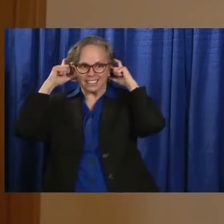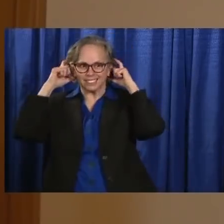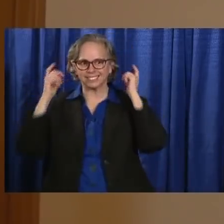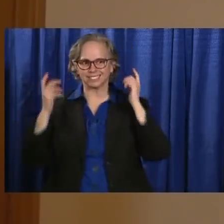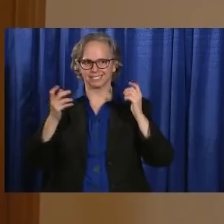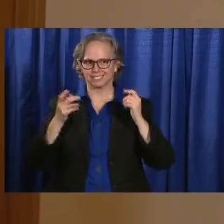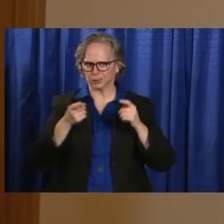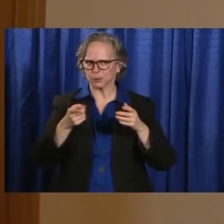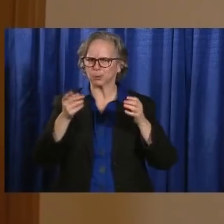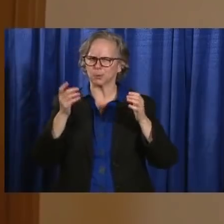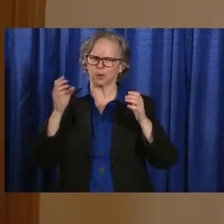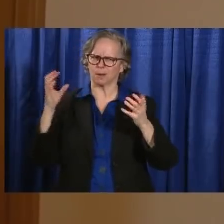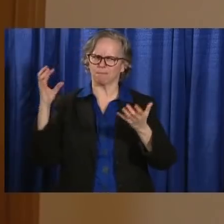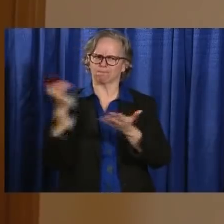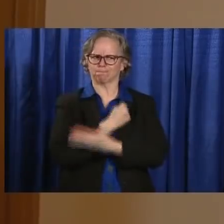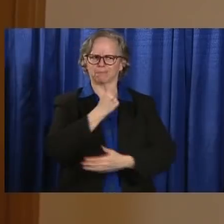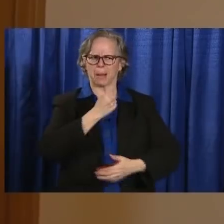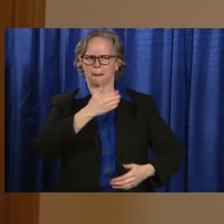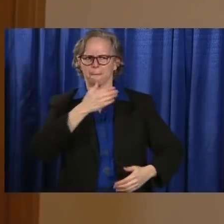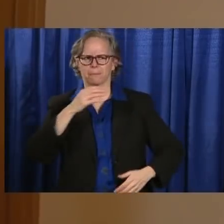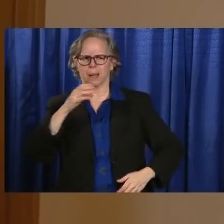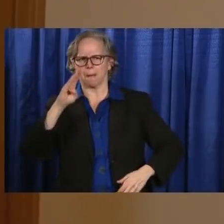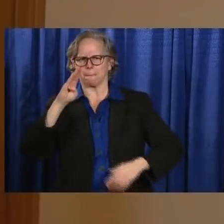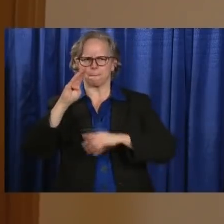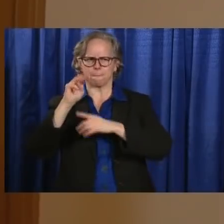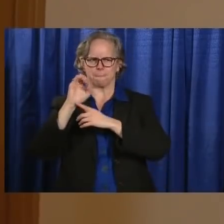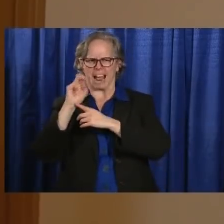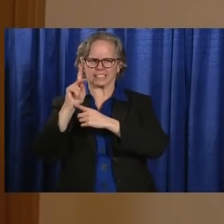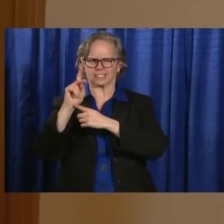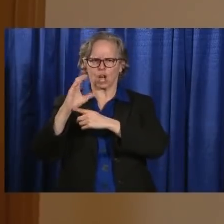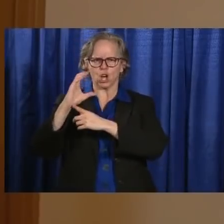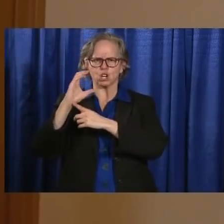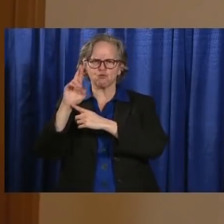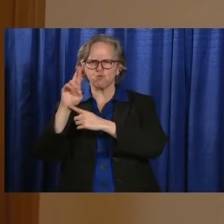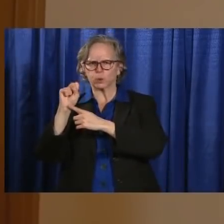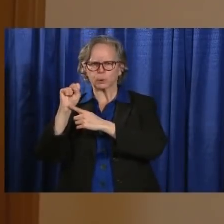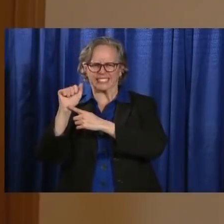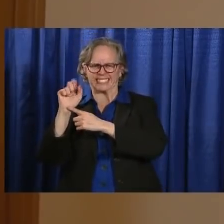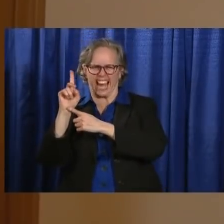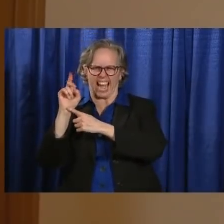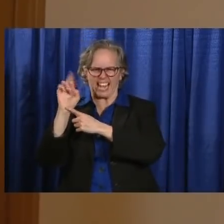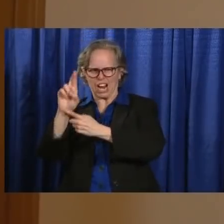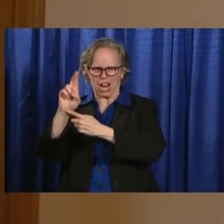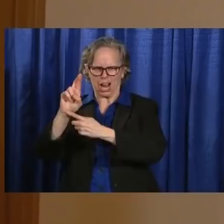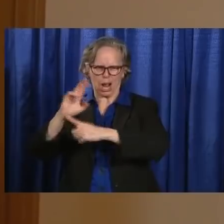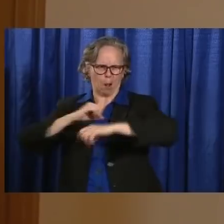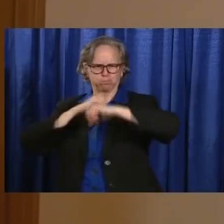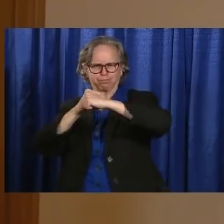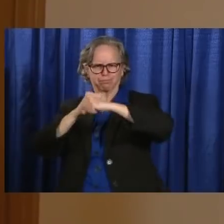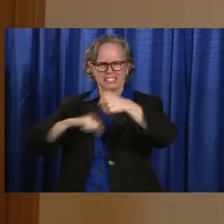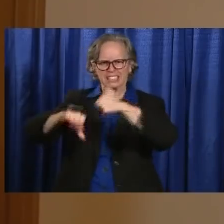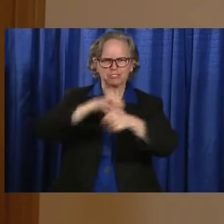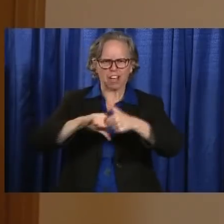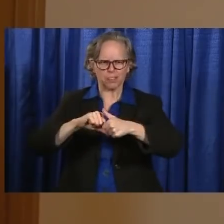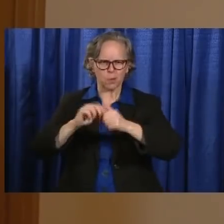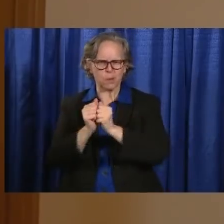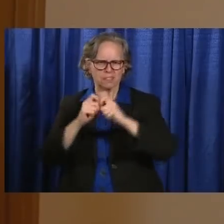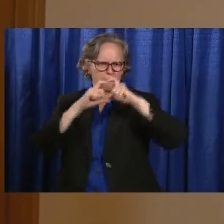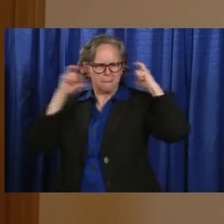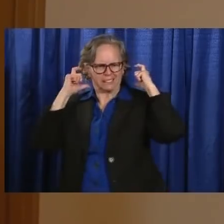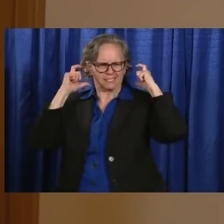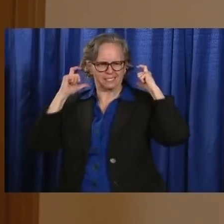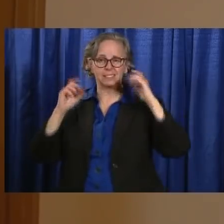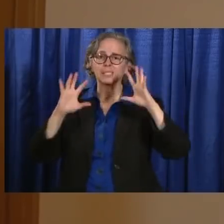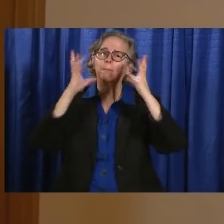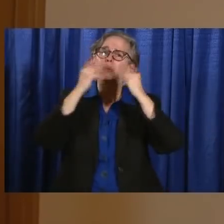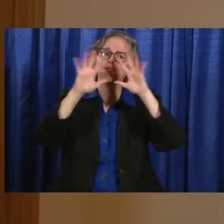mask crusader to help protect each other. It's beautiful weather, and I need you to understand